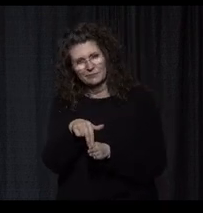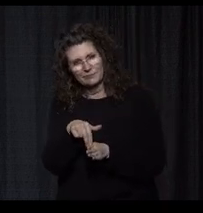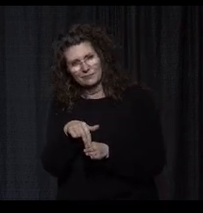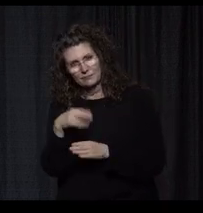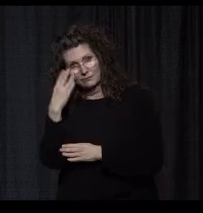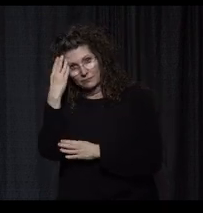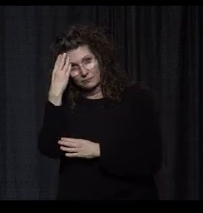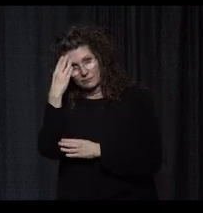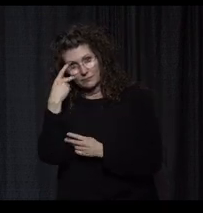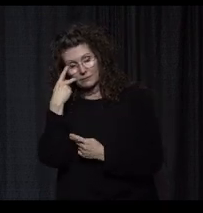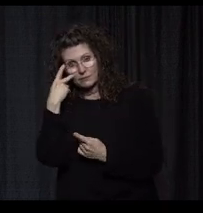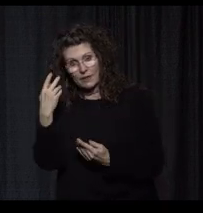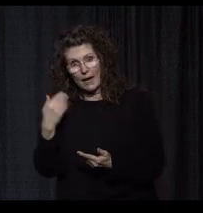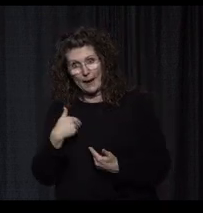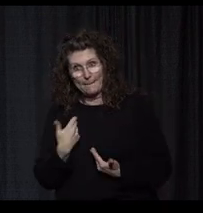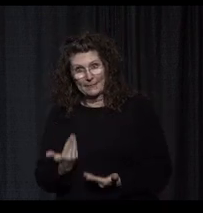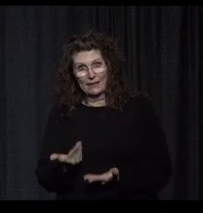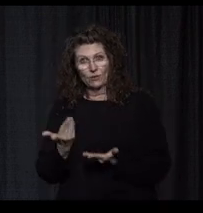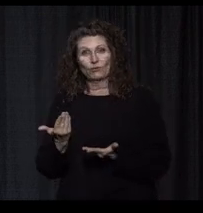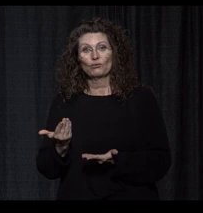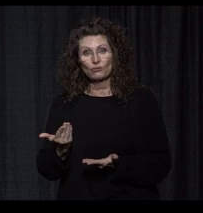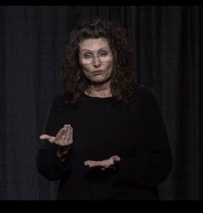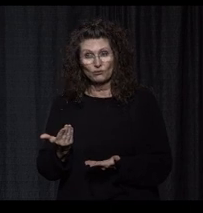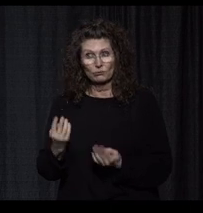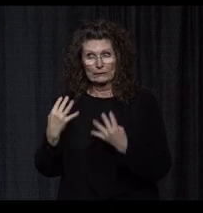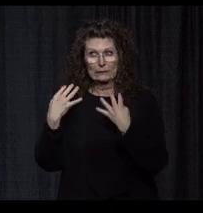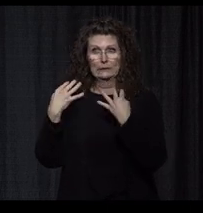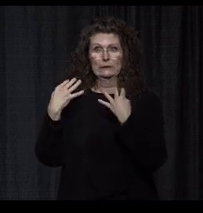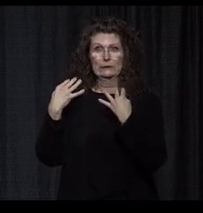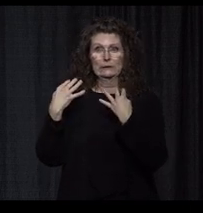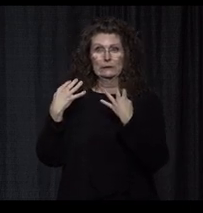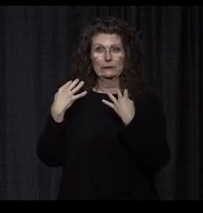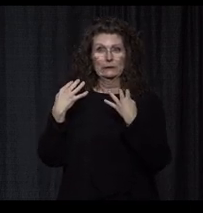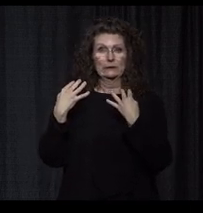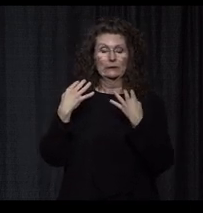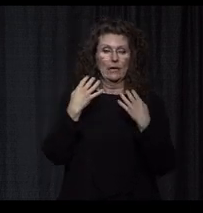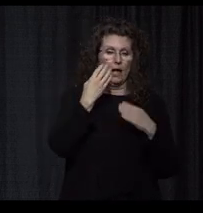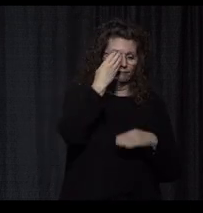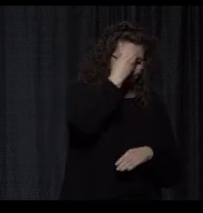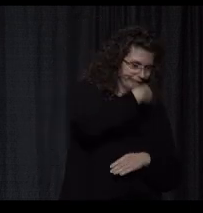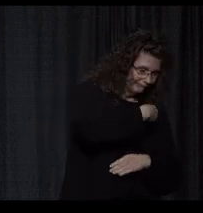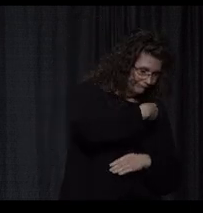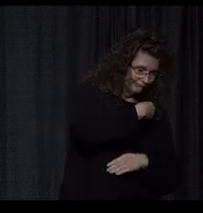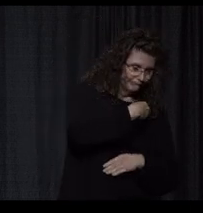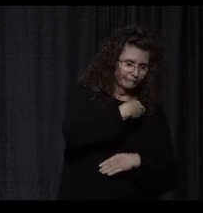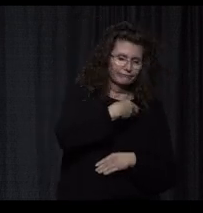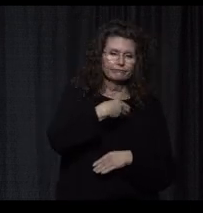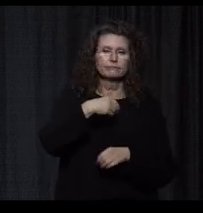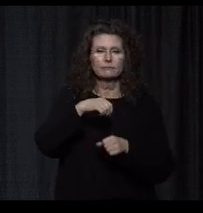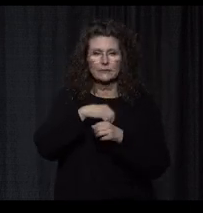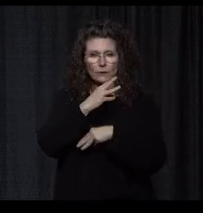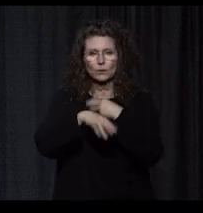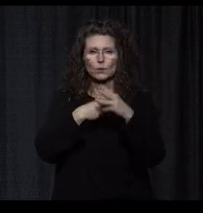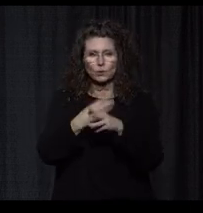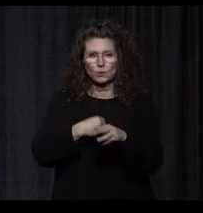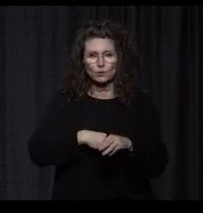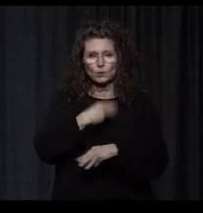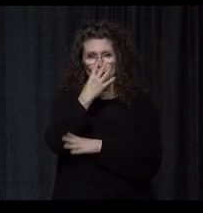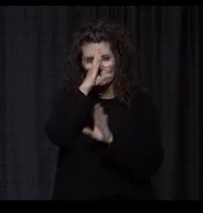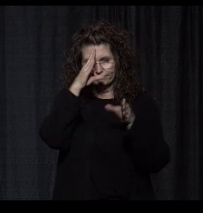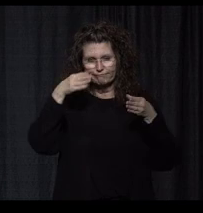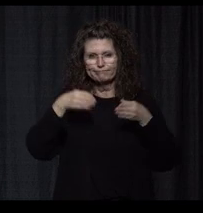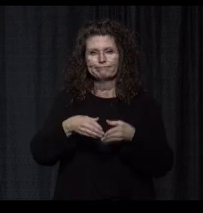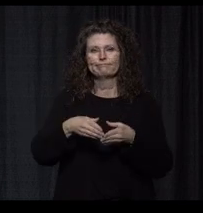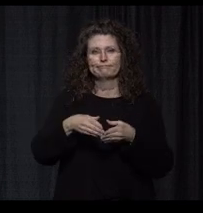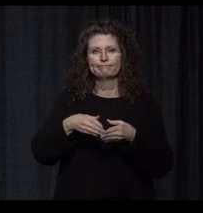and invisibility that Black women navigate in a white-centric world. It's the visibility